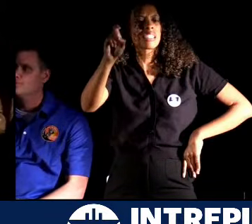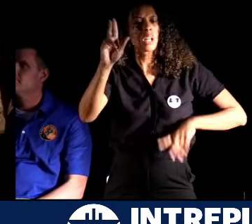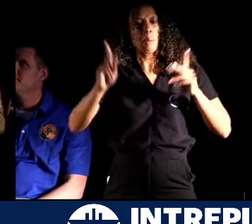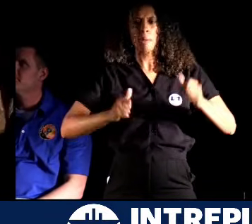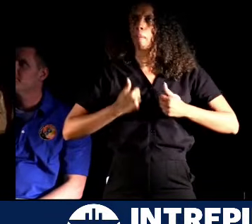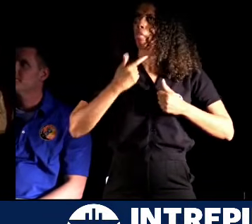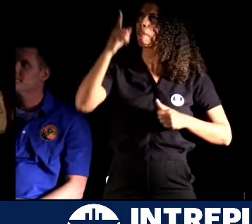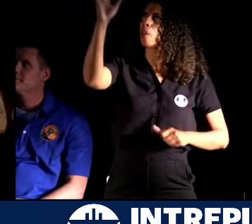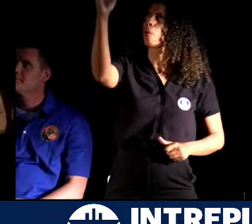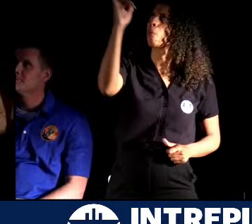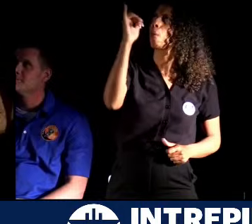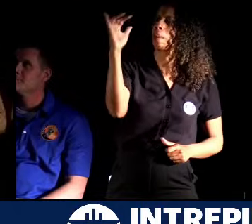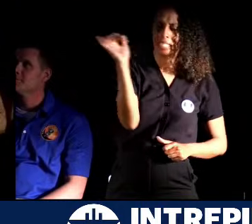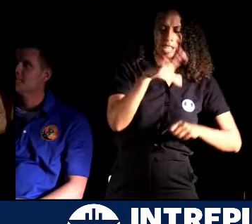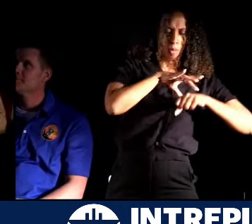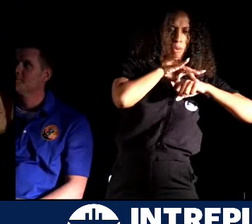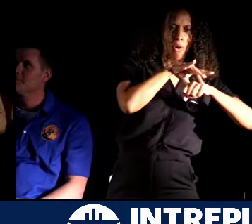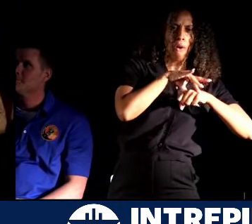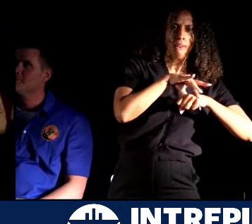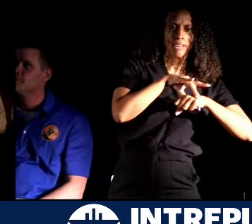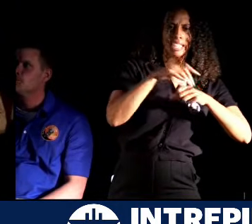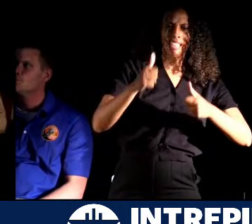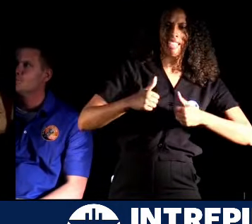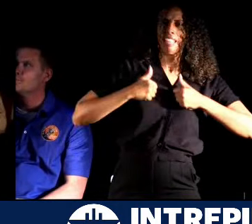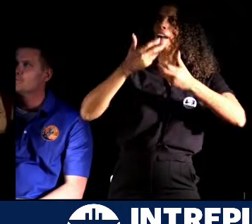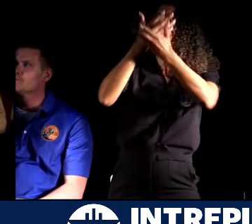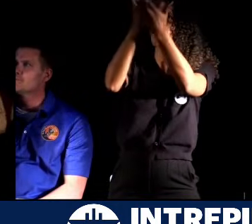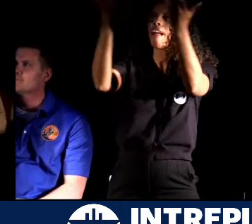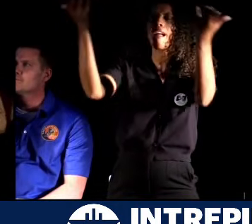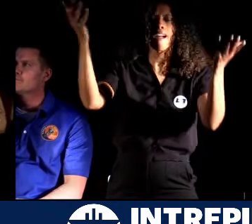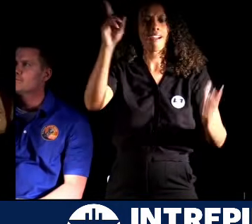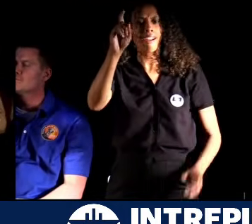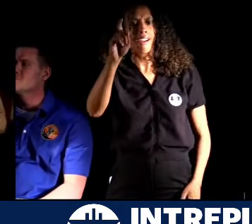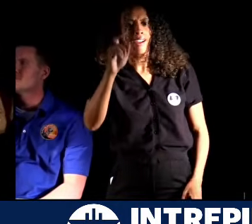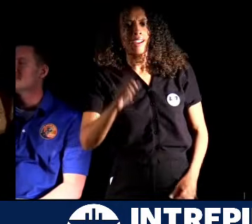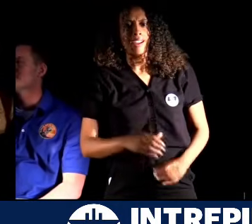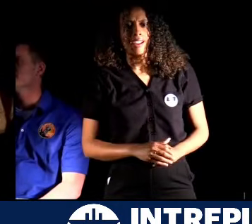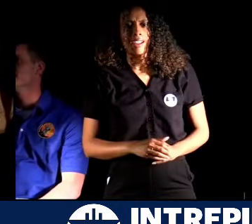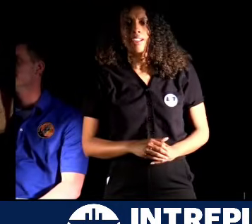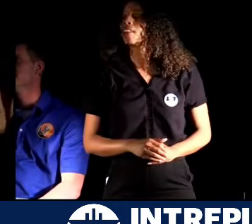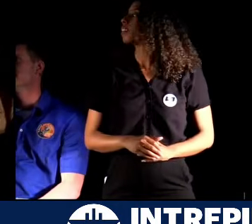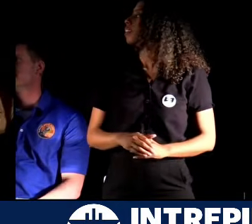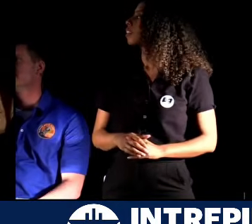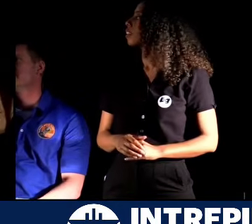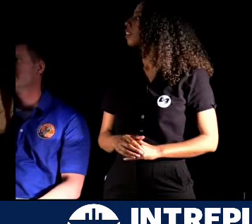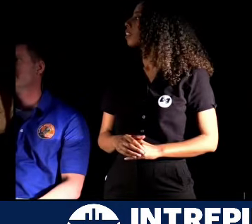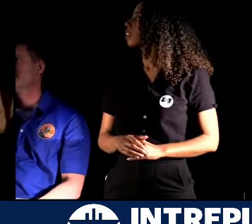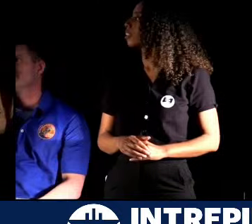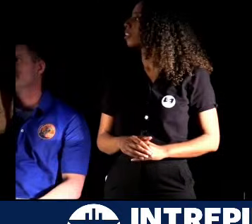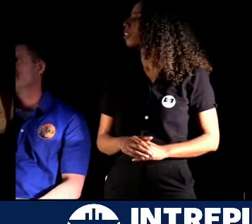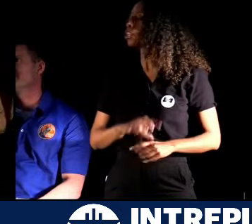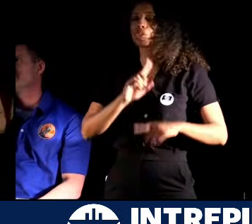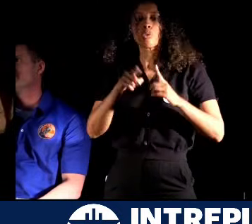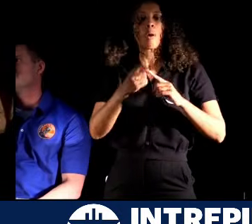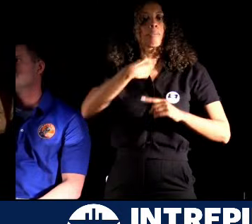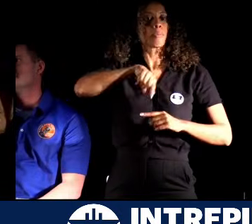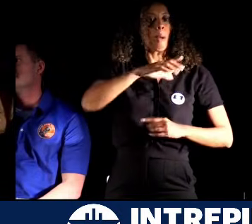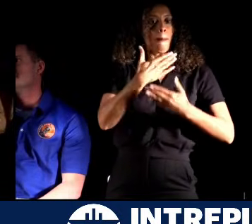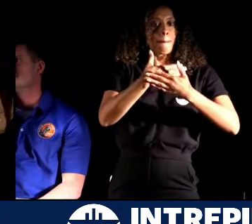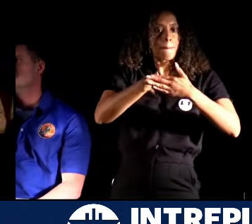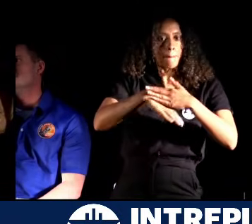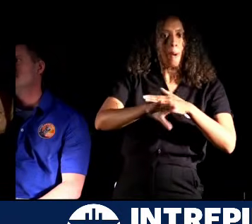basically the same questions. Is there life out there? So, in a way, when we are born, we